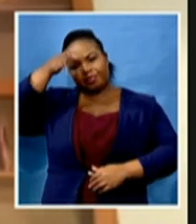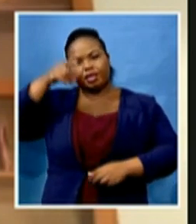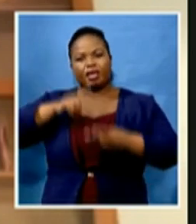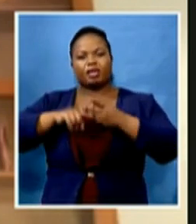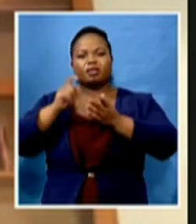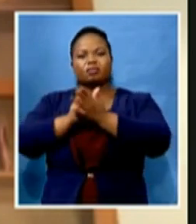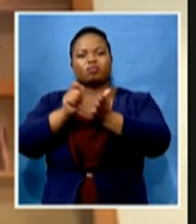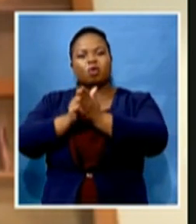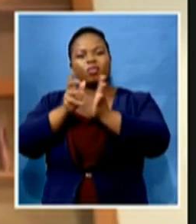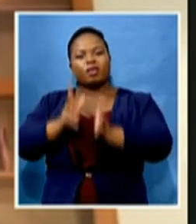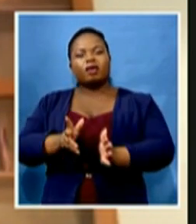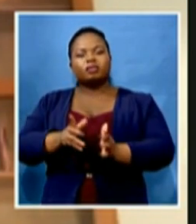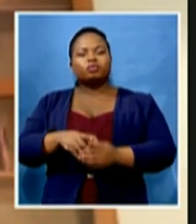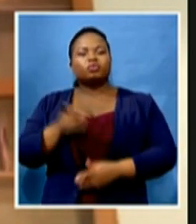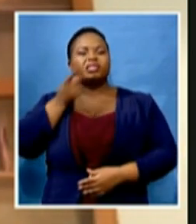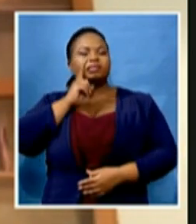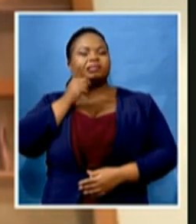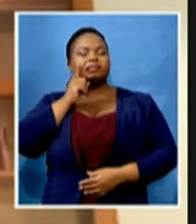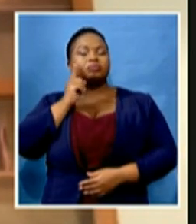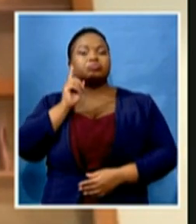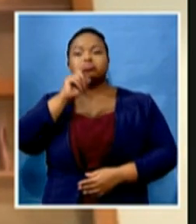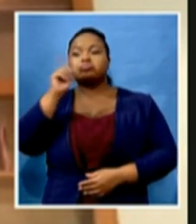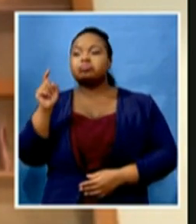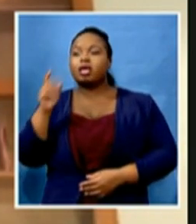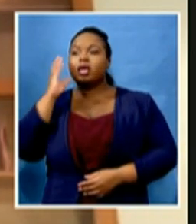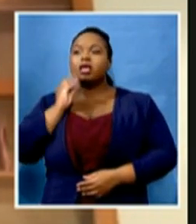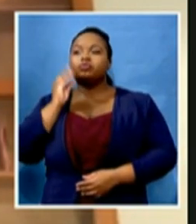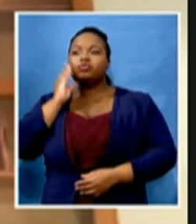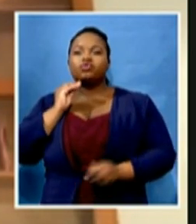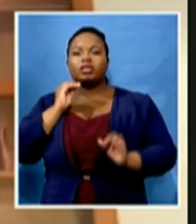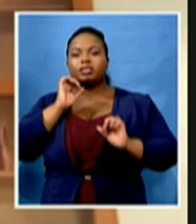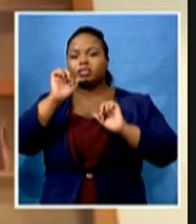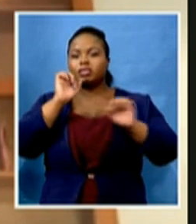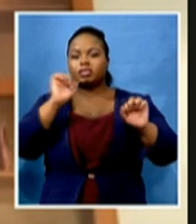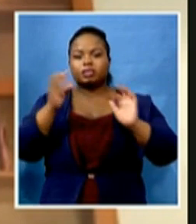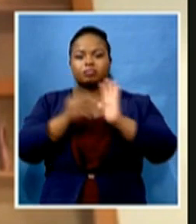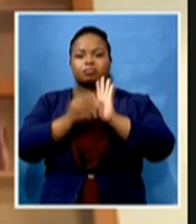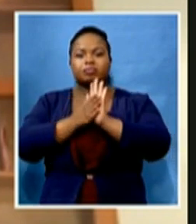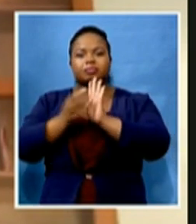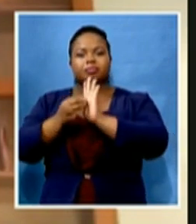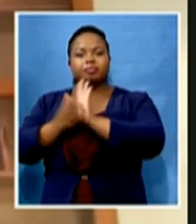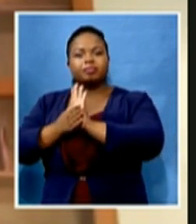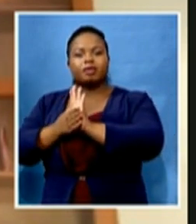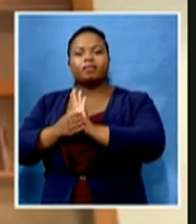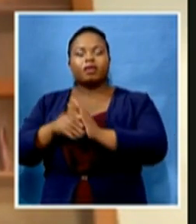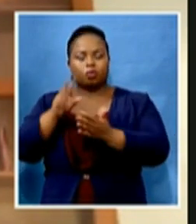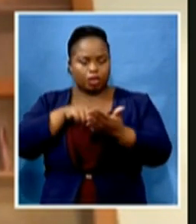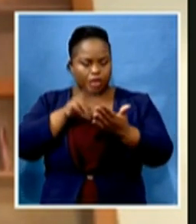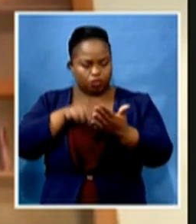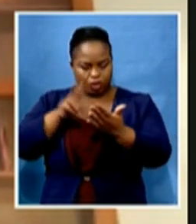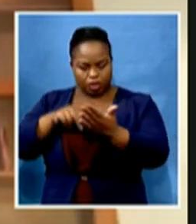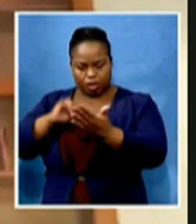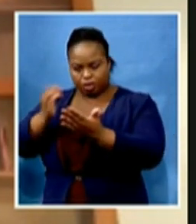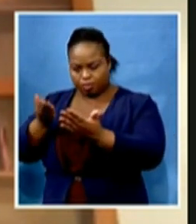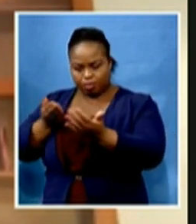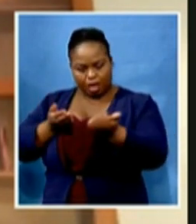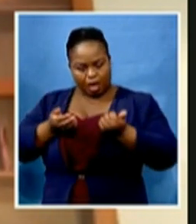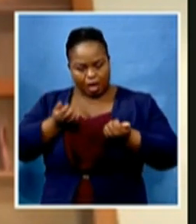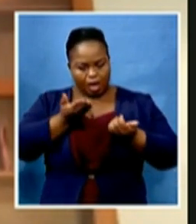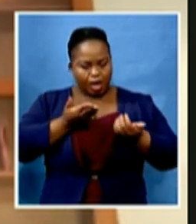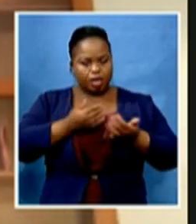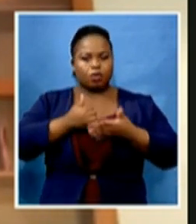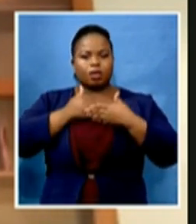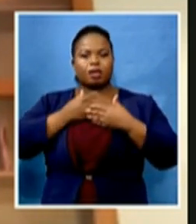are on record to be able to help us through. Some of the information that we got from some of the researchers has been